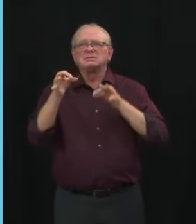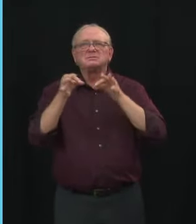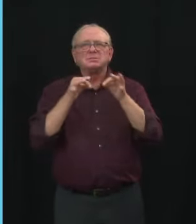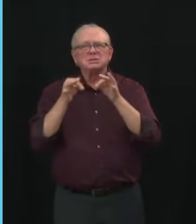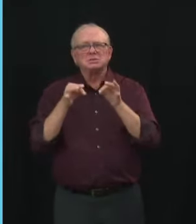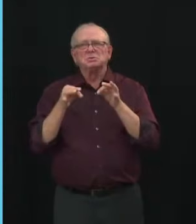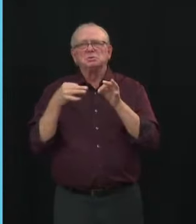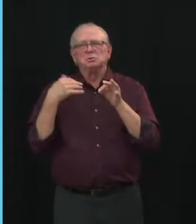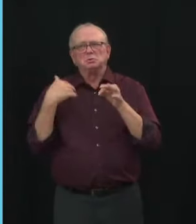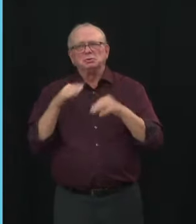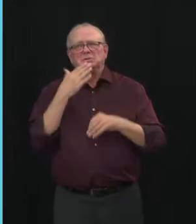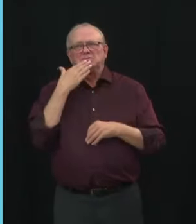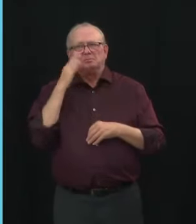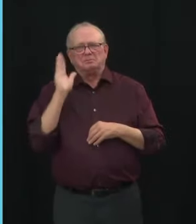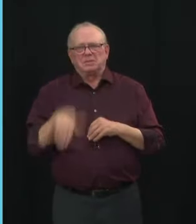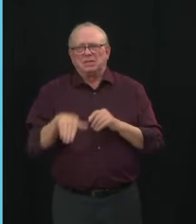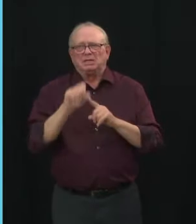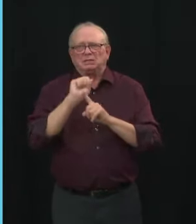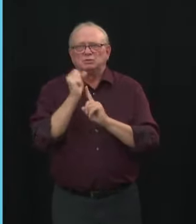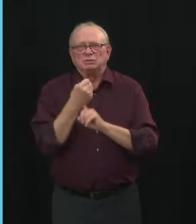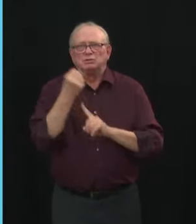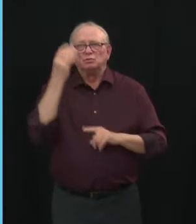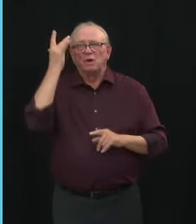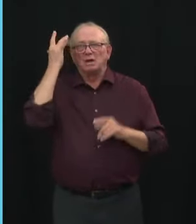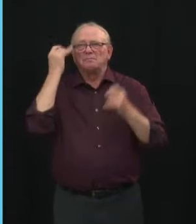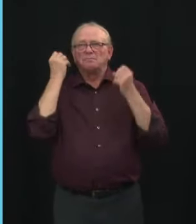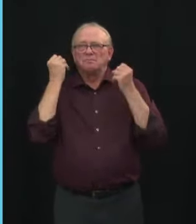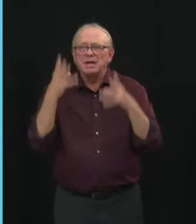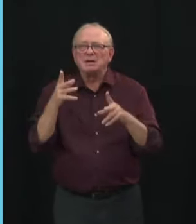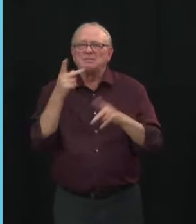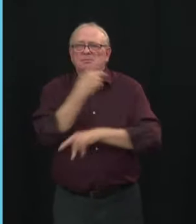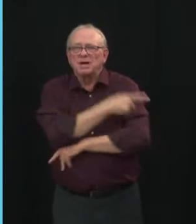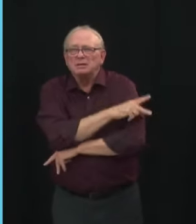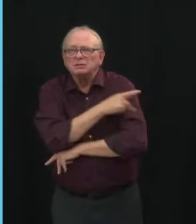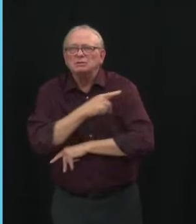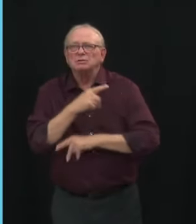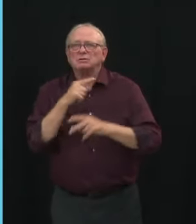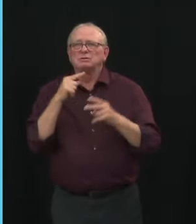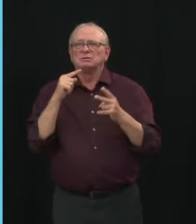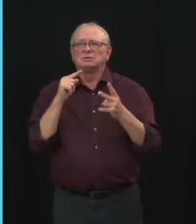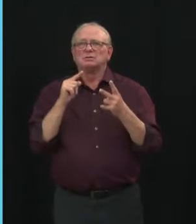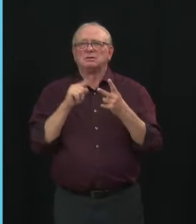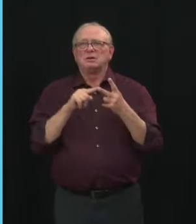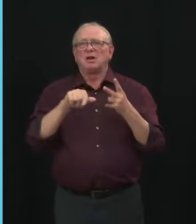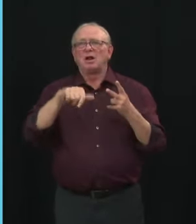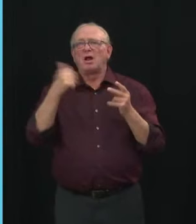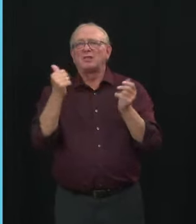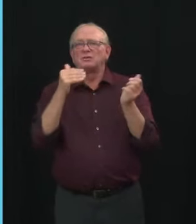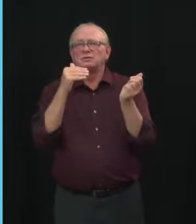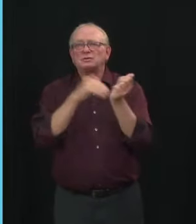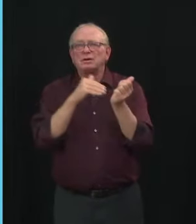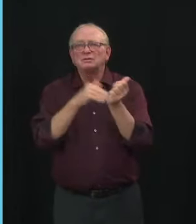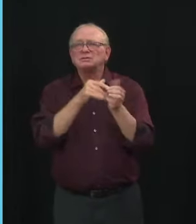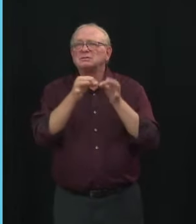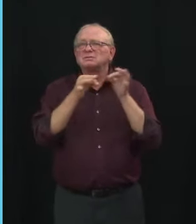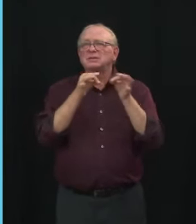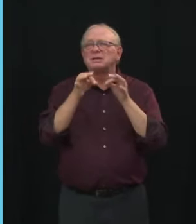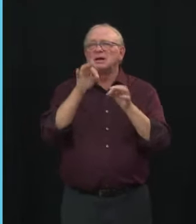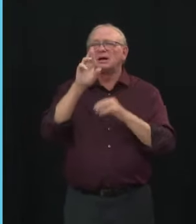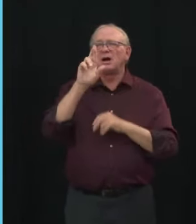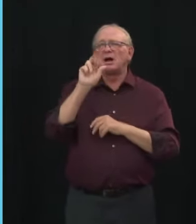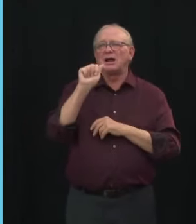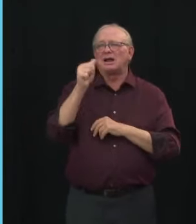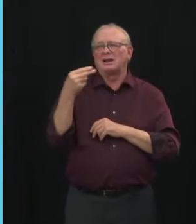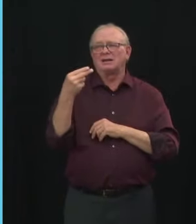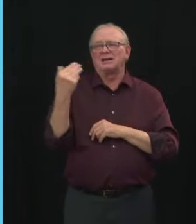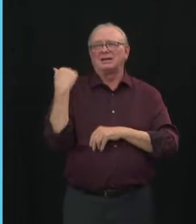including COVID patients. And then another local doctor reported about a rough night at RAH last night. So I'm just